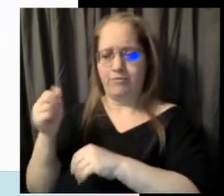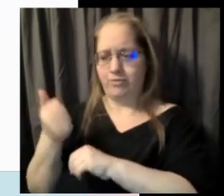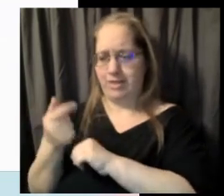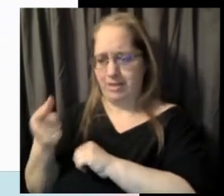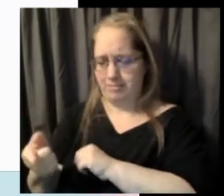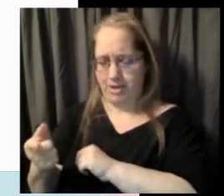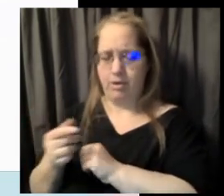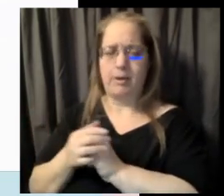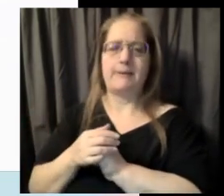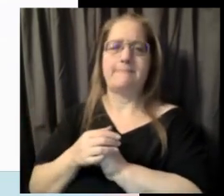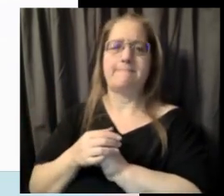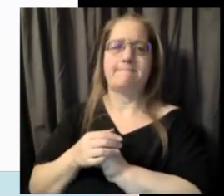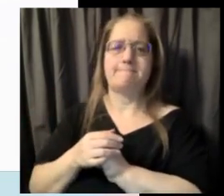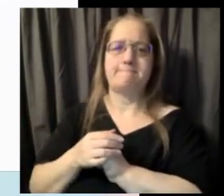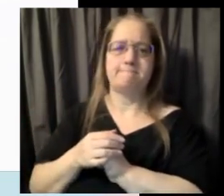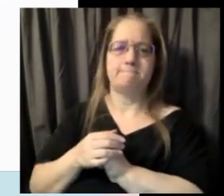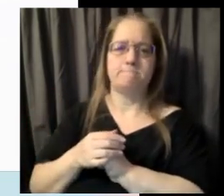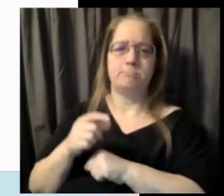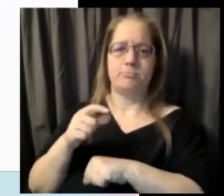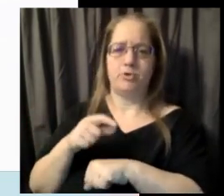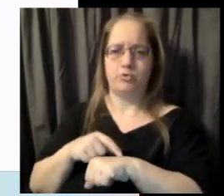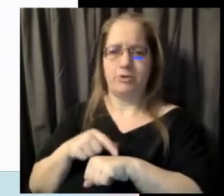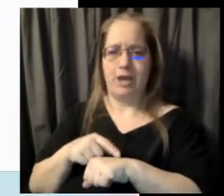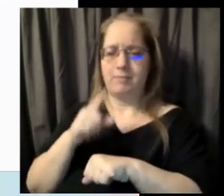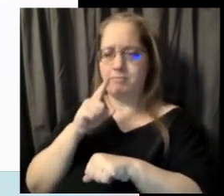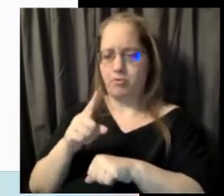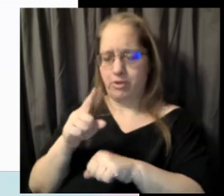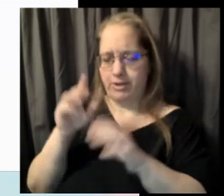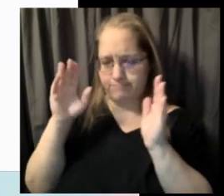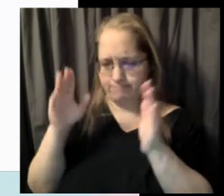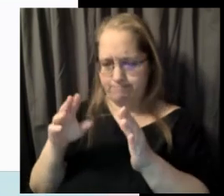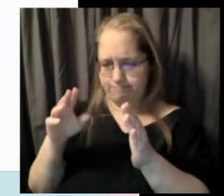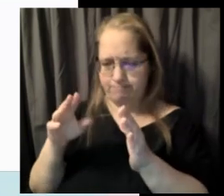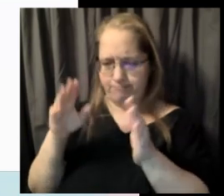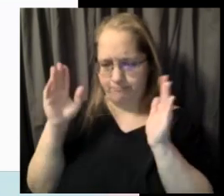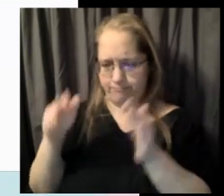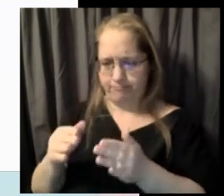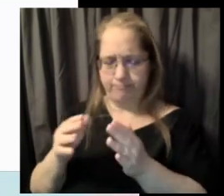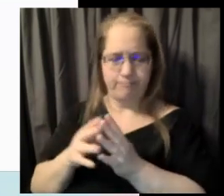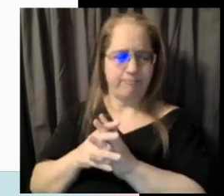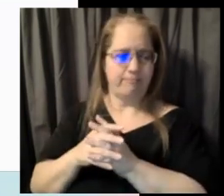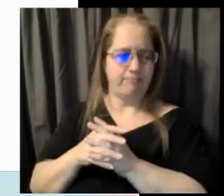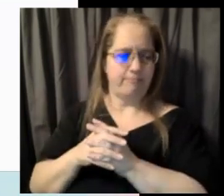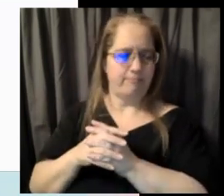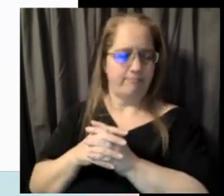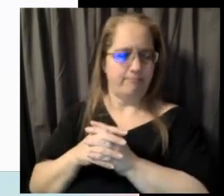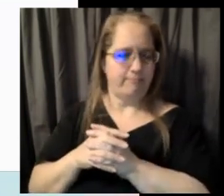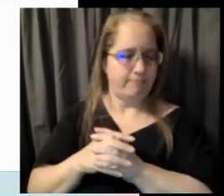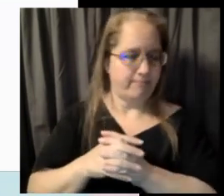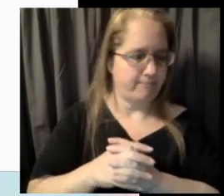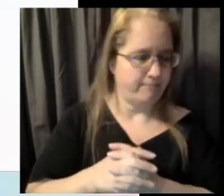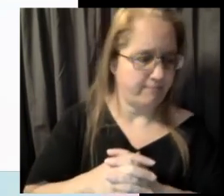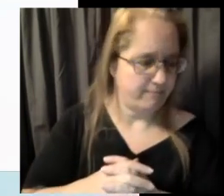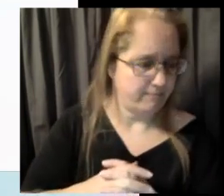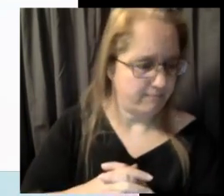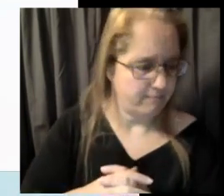Let me go do that. It's taking that time and being really intentional. For And have a me, system. Sorry, go ahead,